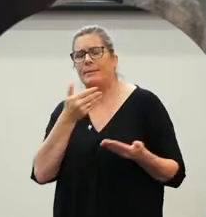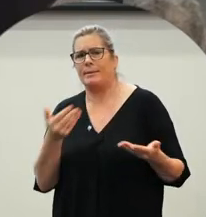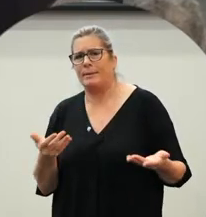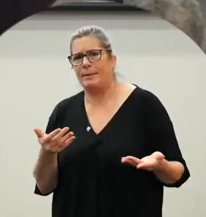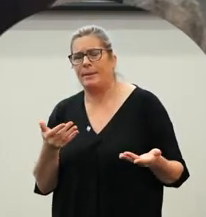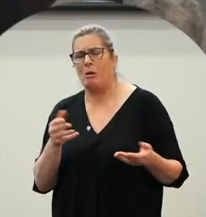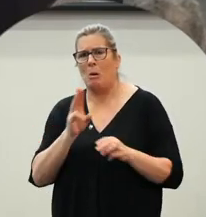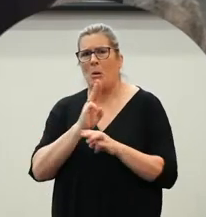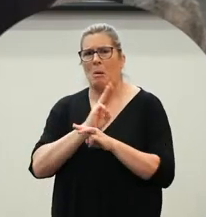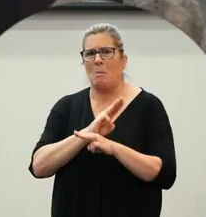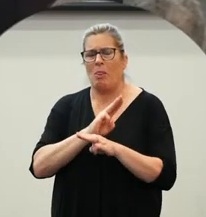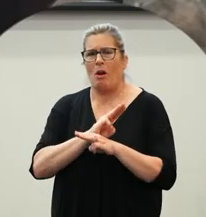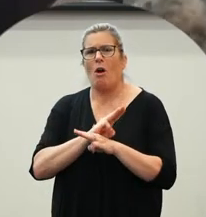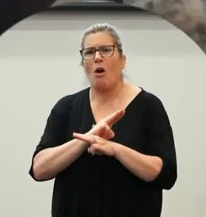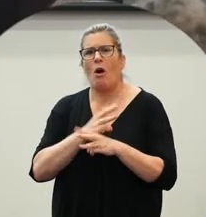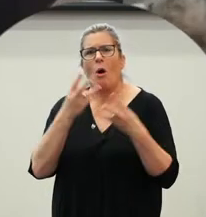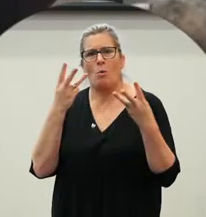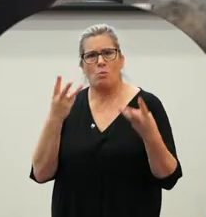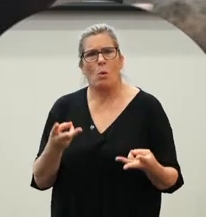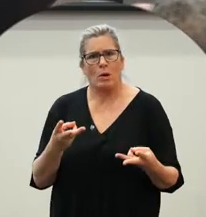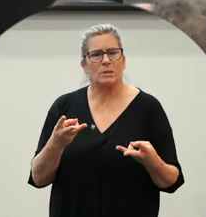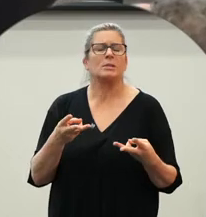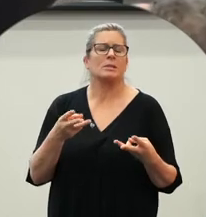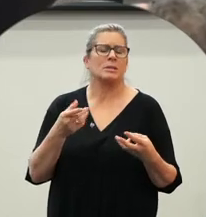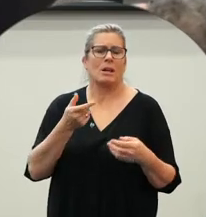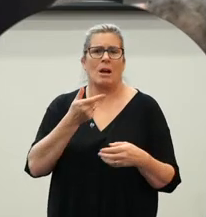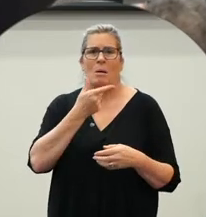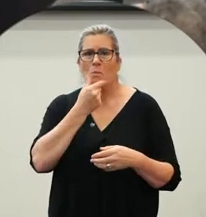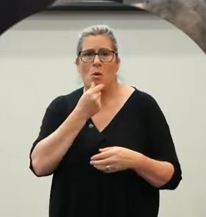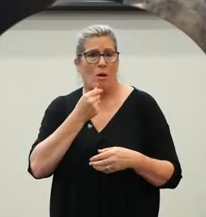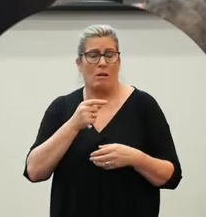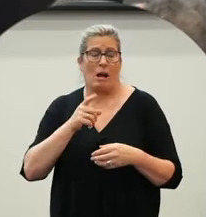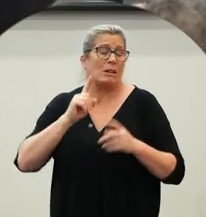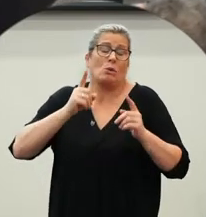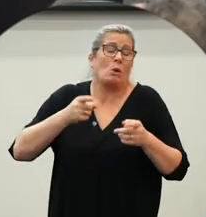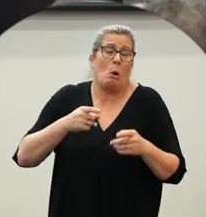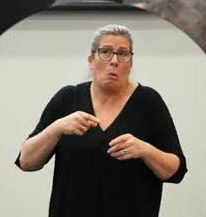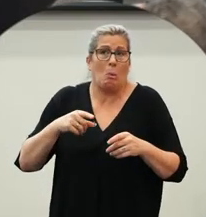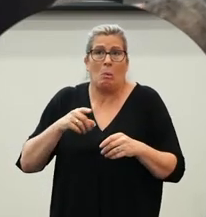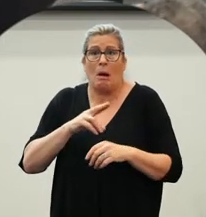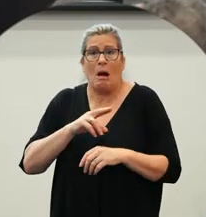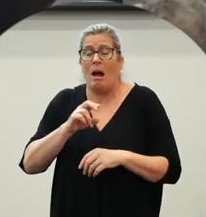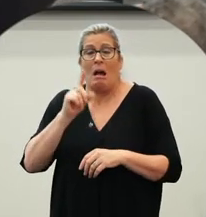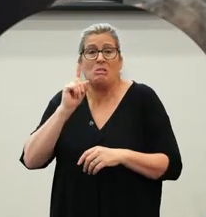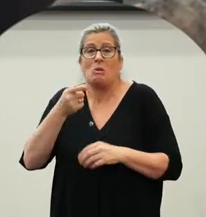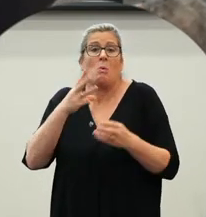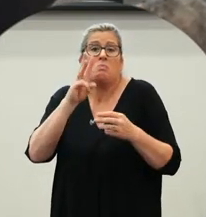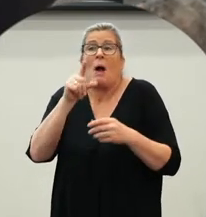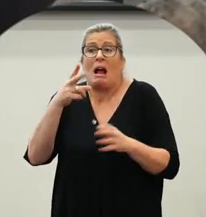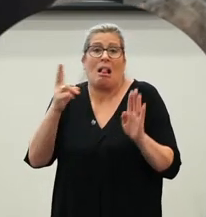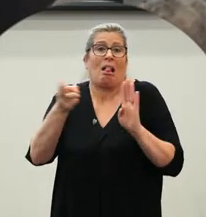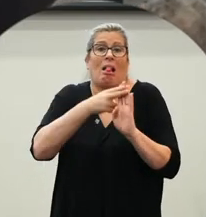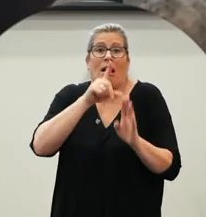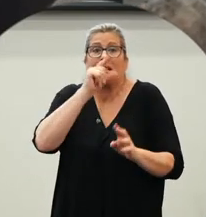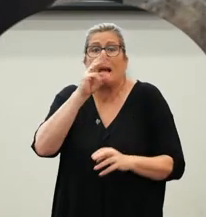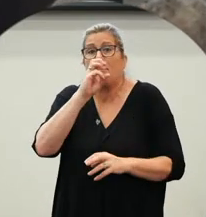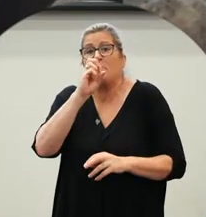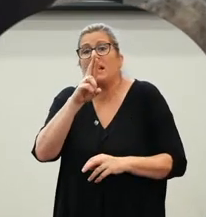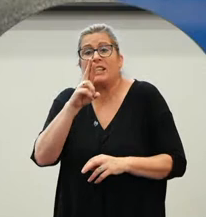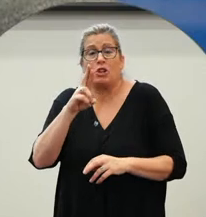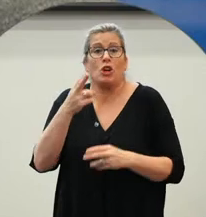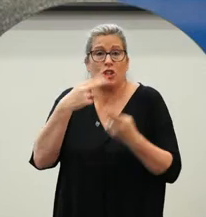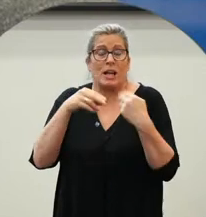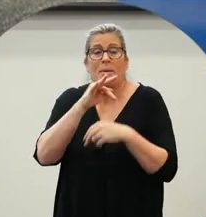her mother obviously wanted a boy, or his parents wanted a boy. I don't know why. I still don't fully understand why she was called Peter. She came from a kind of a colonial